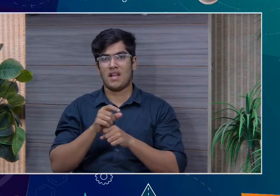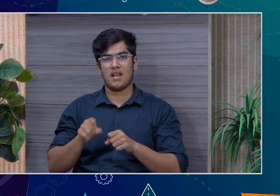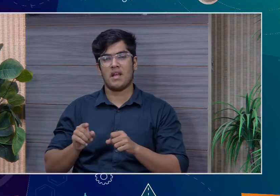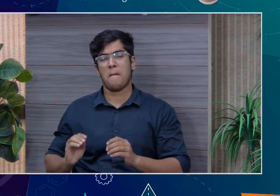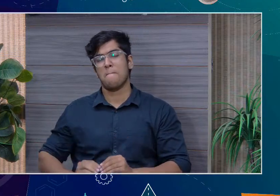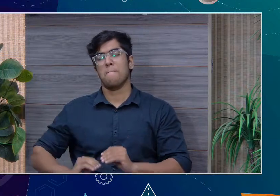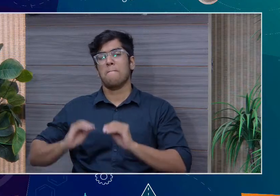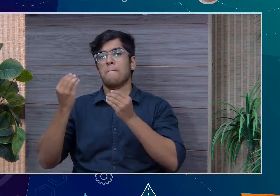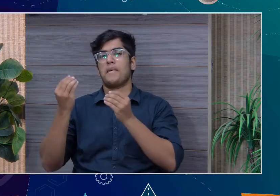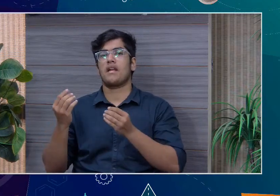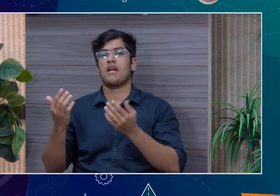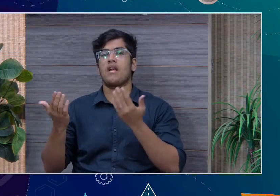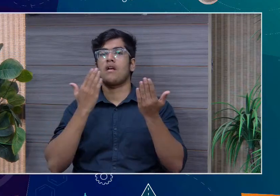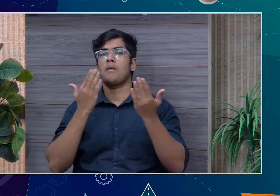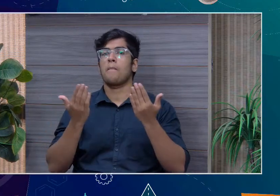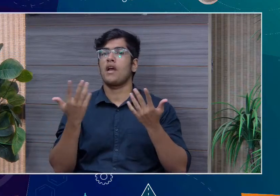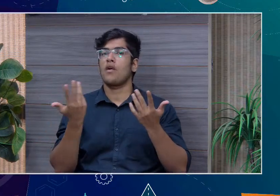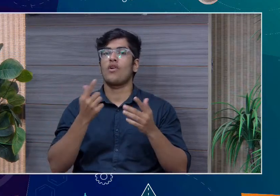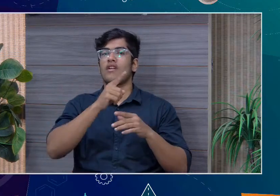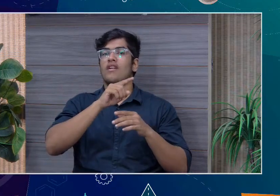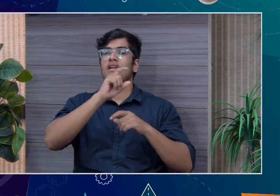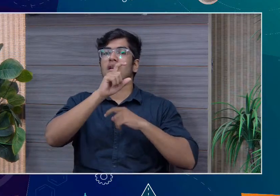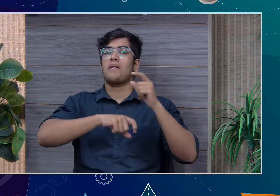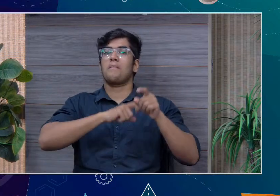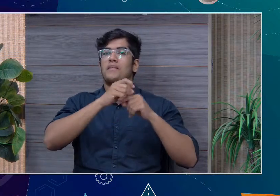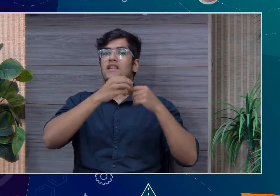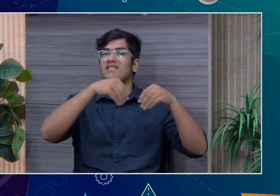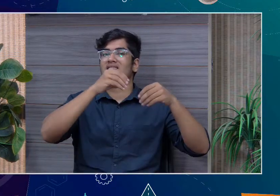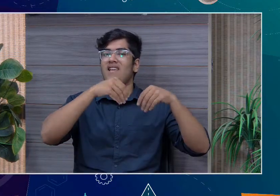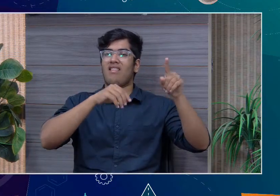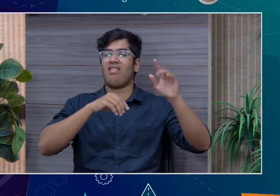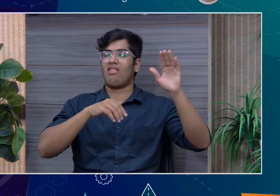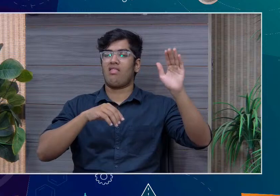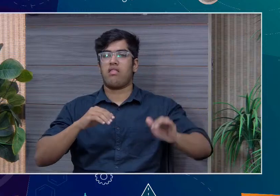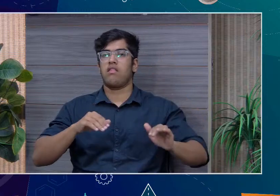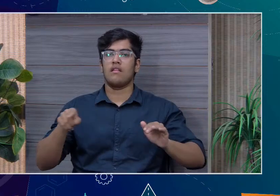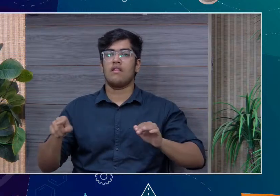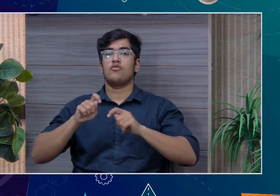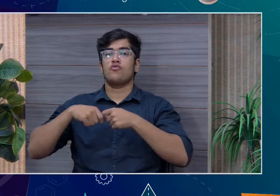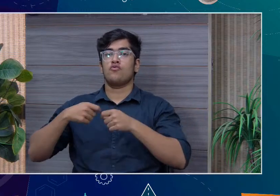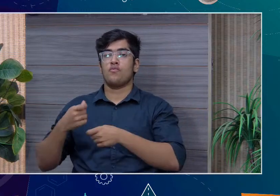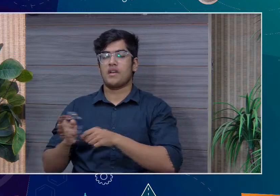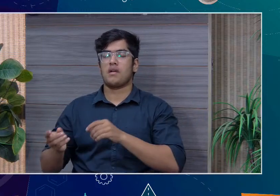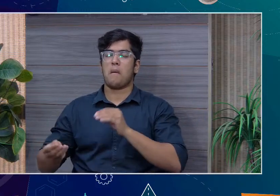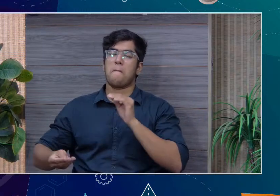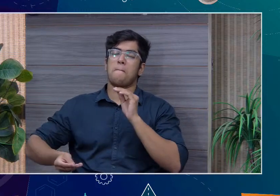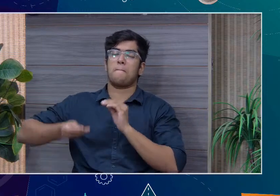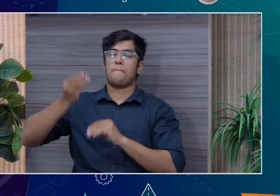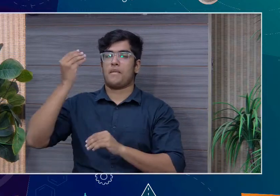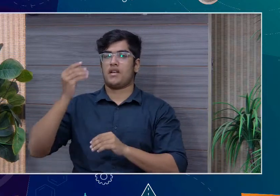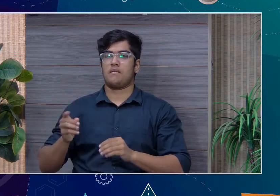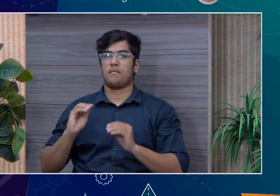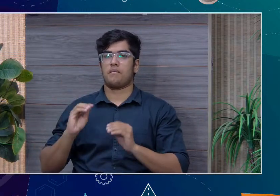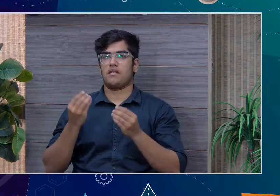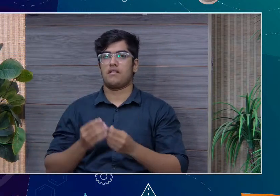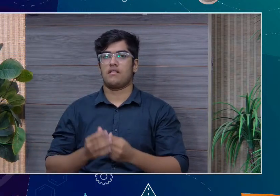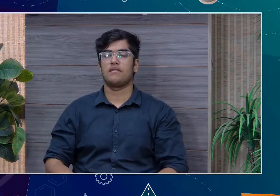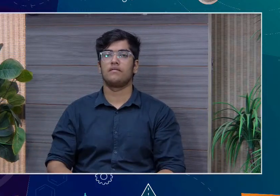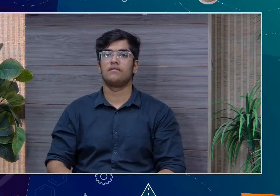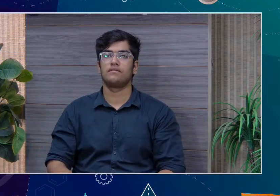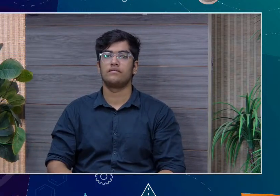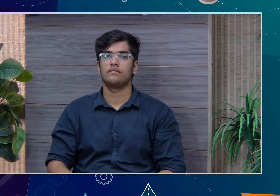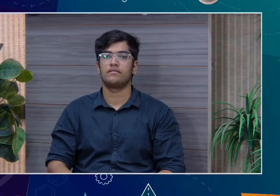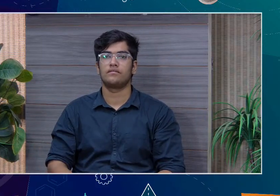than the shoes which are being available or which are being made by the bigger firms. All